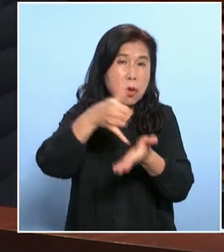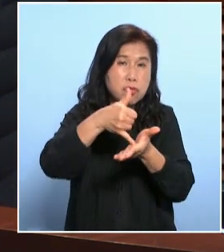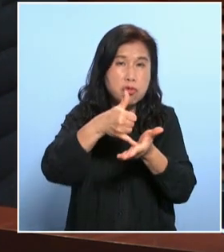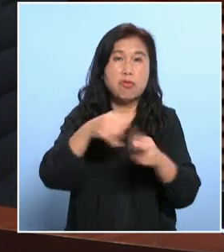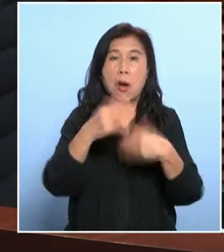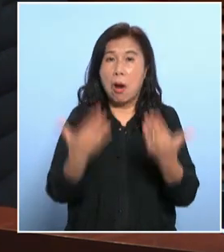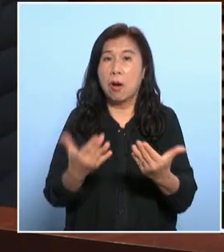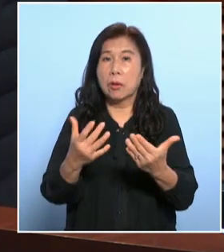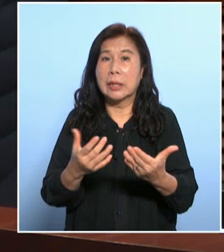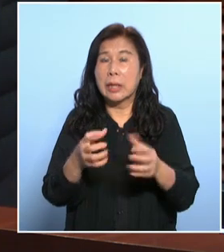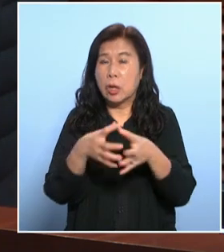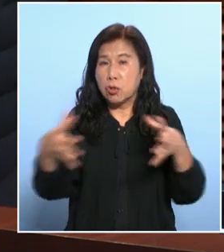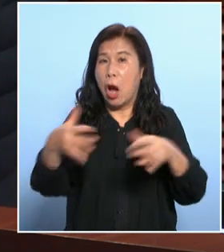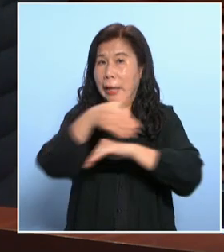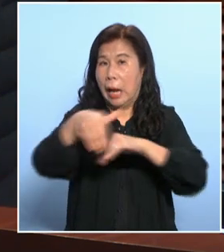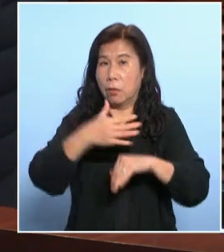elderly.